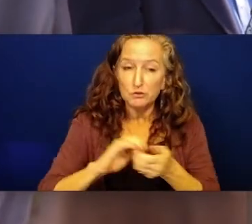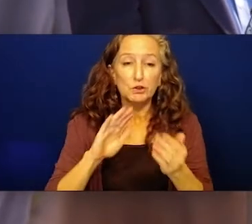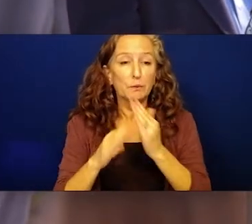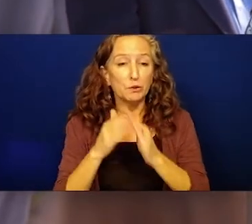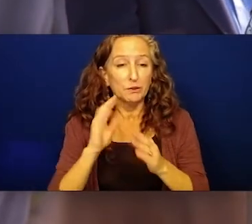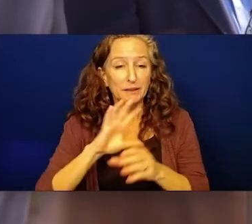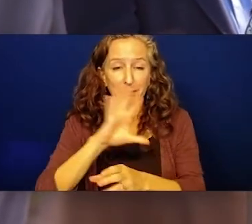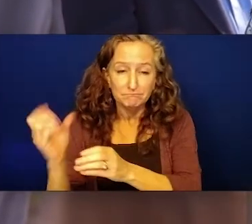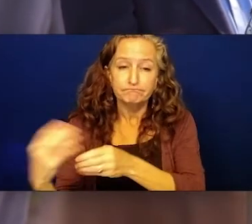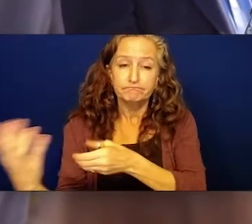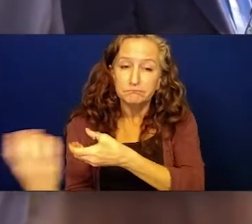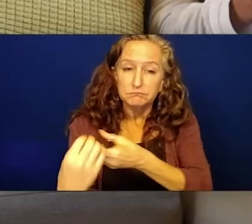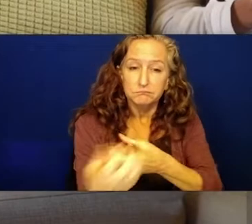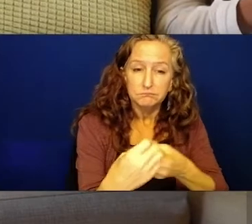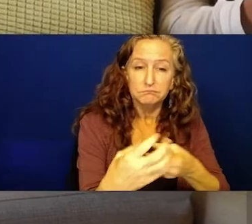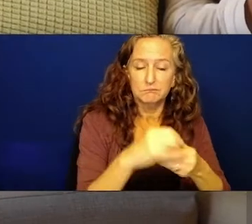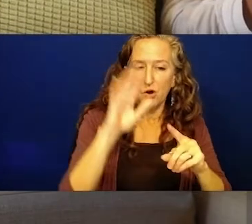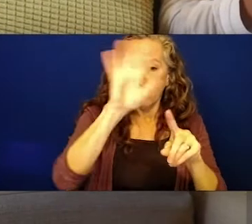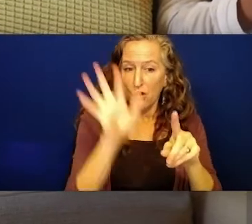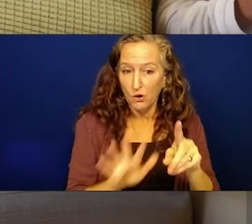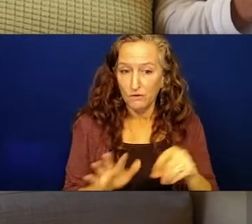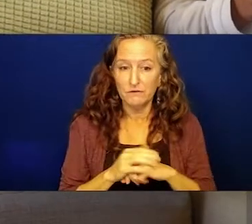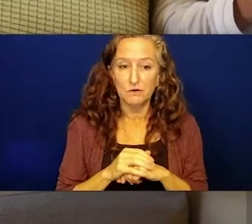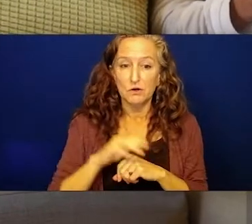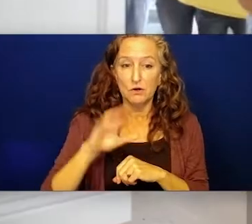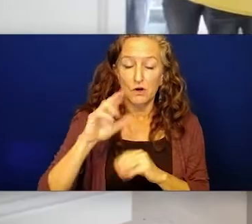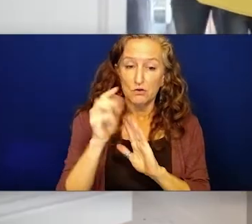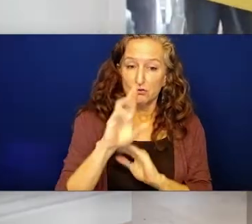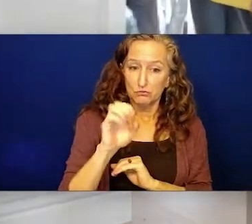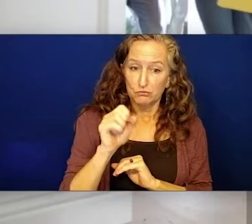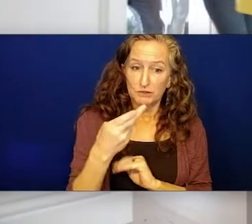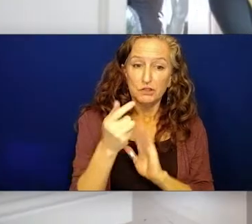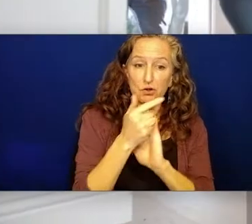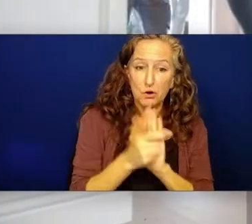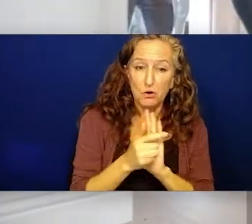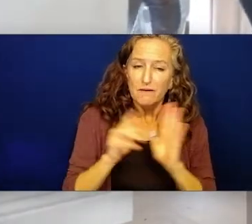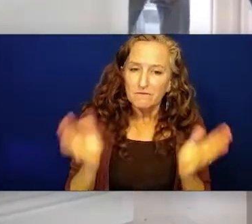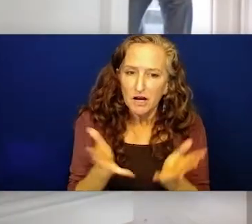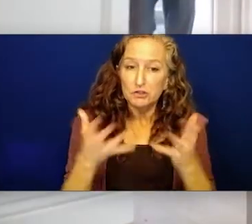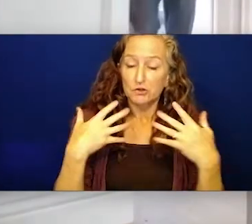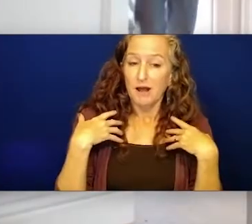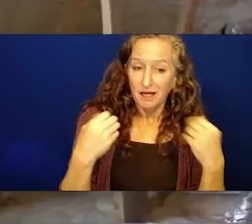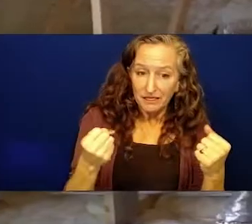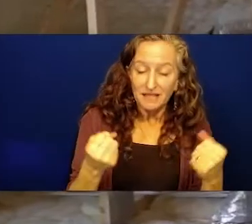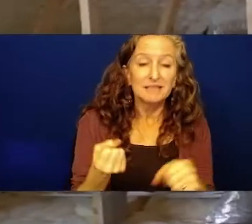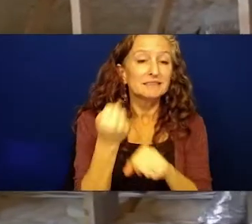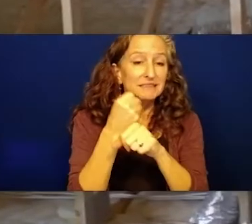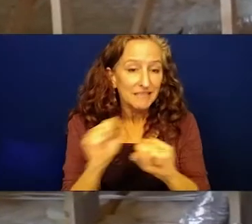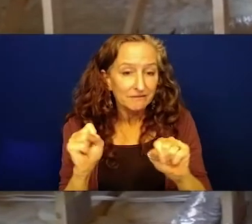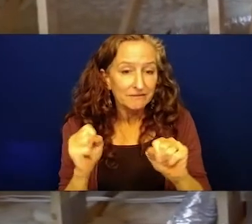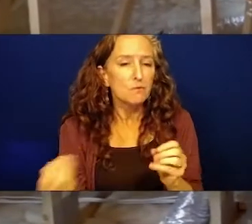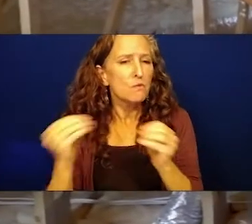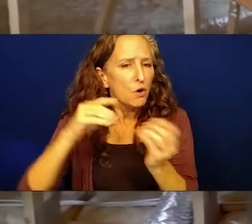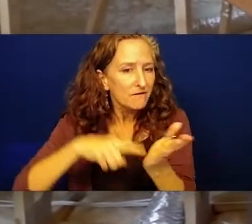and stakeholders across the region. REACH codes foster healthier, safer, and more affordable buildings. Encouraging